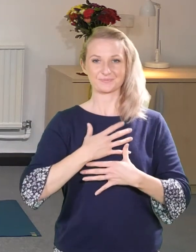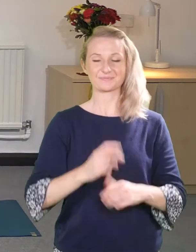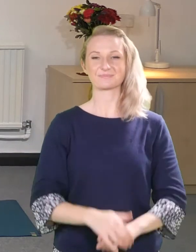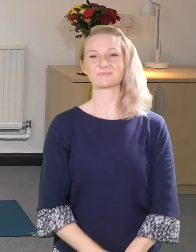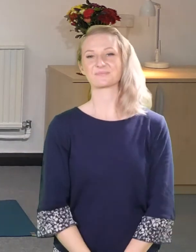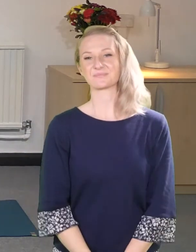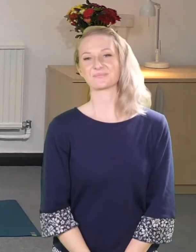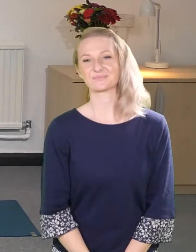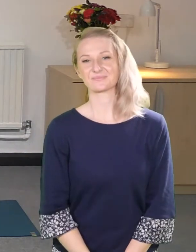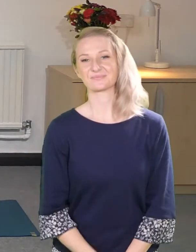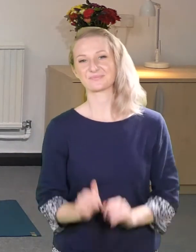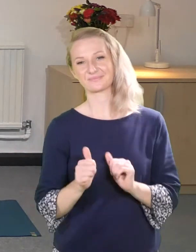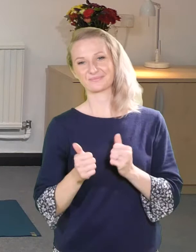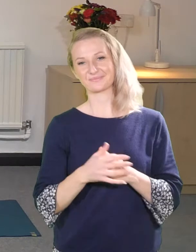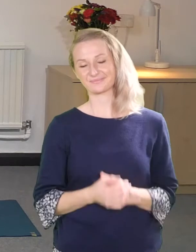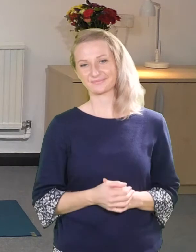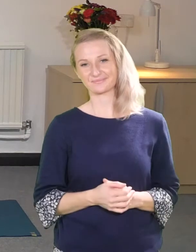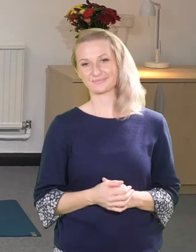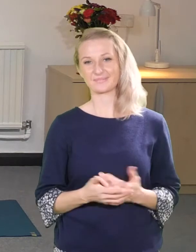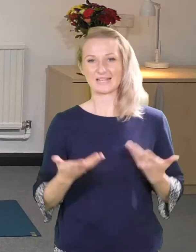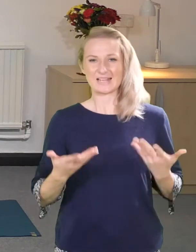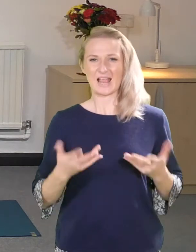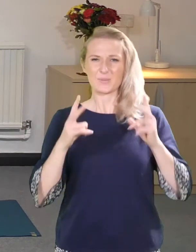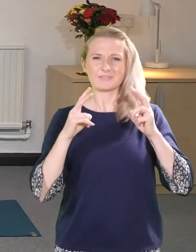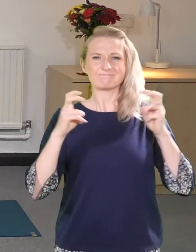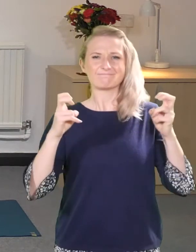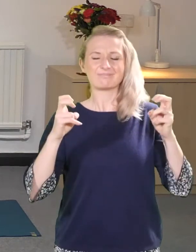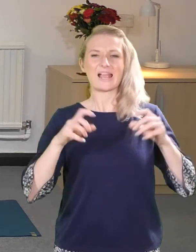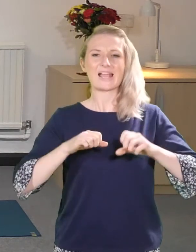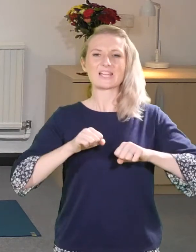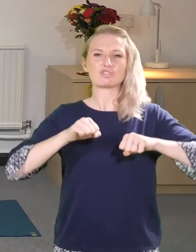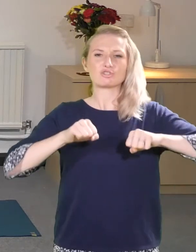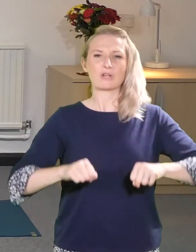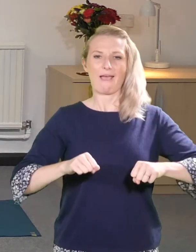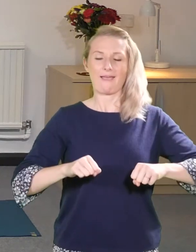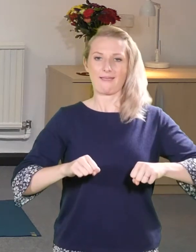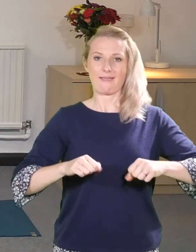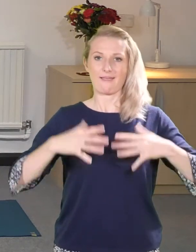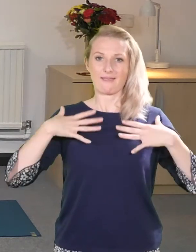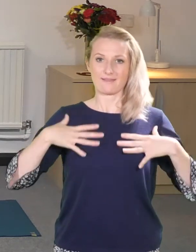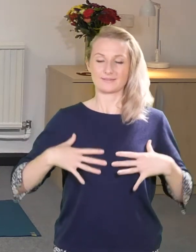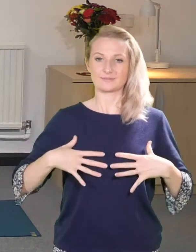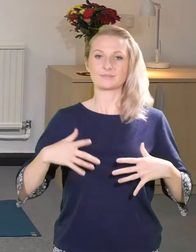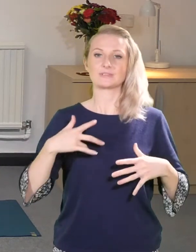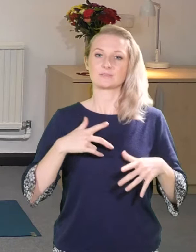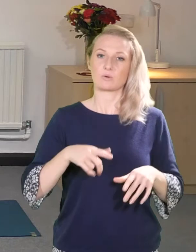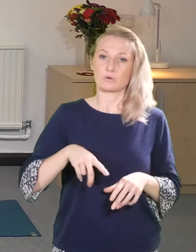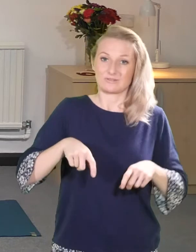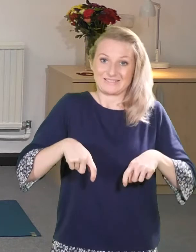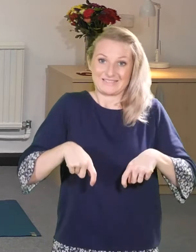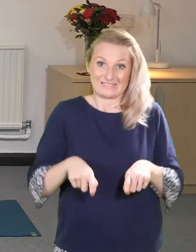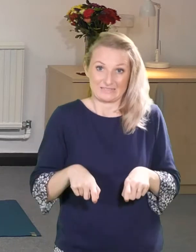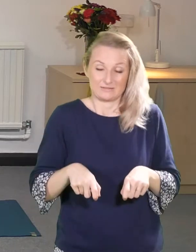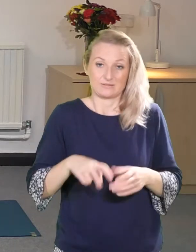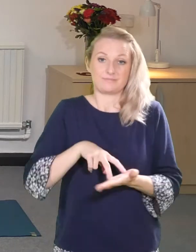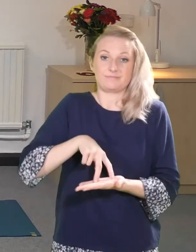Okay, so now we're going to come into the chair pose. So you're going to bend your knees, allow the tailbone to start